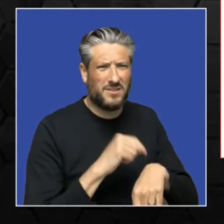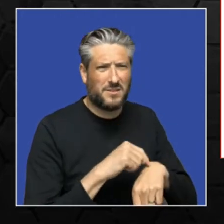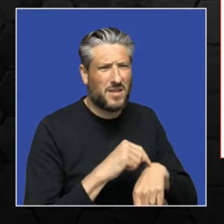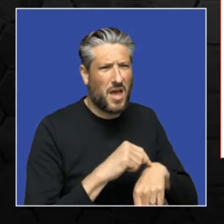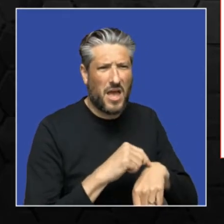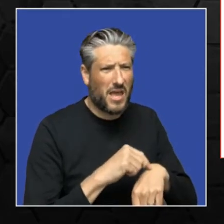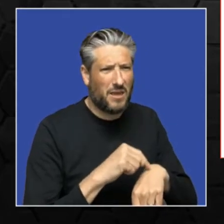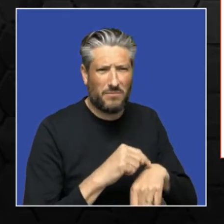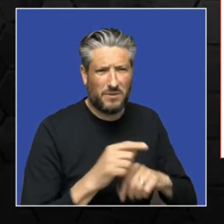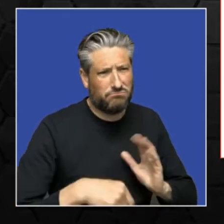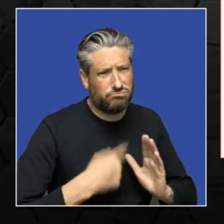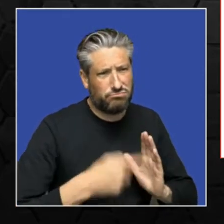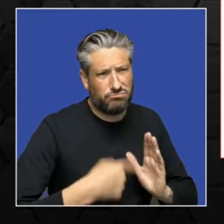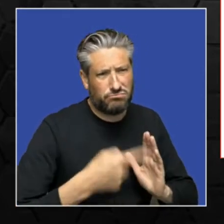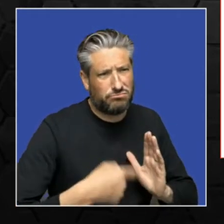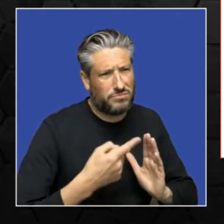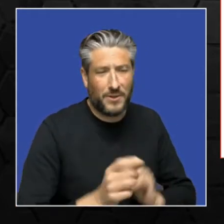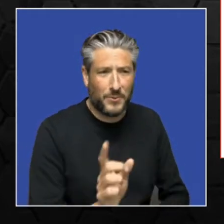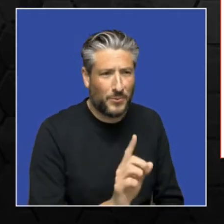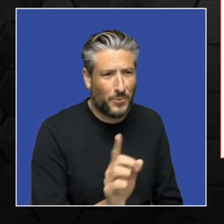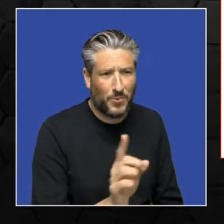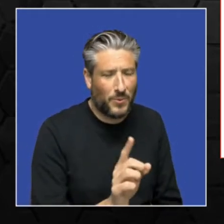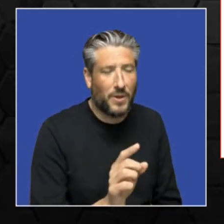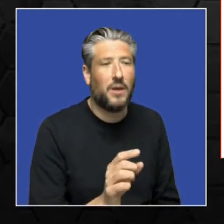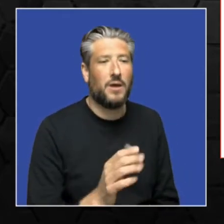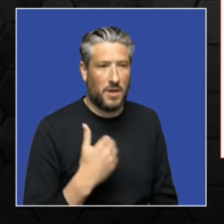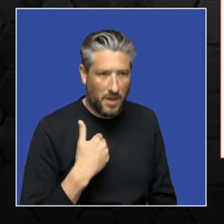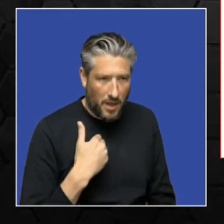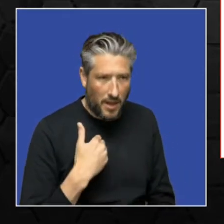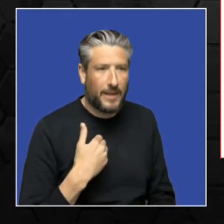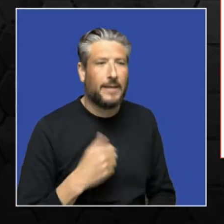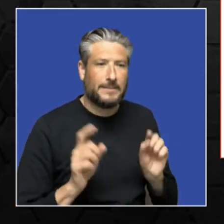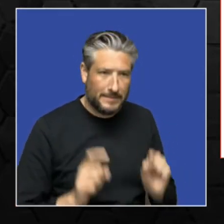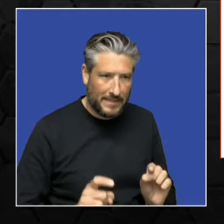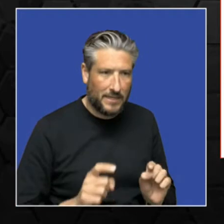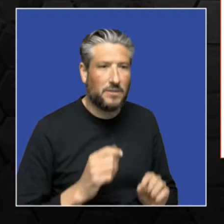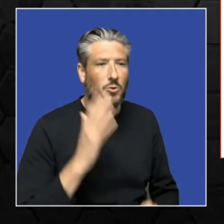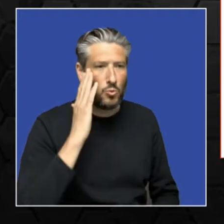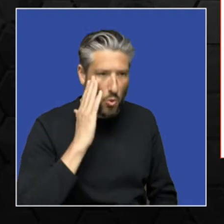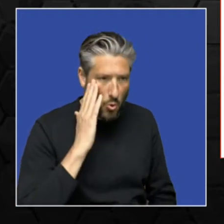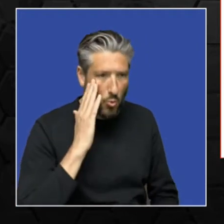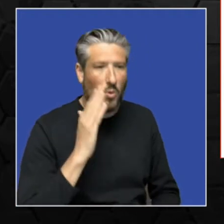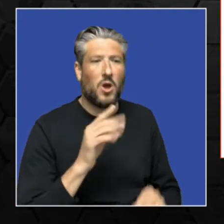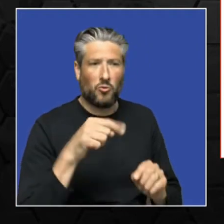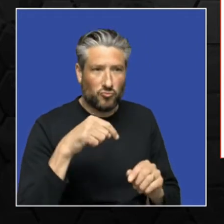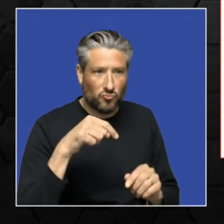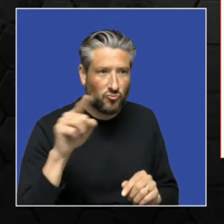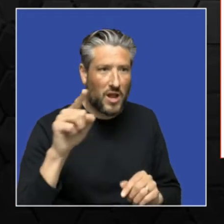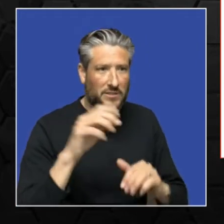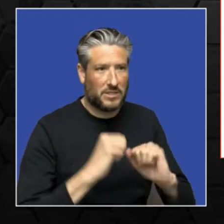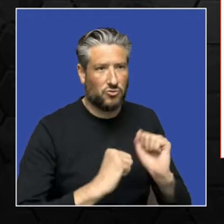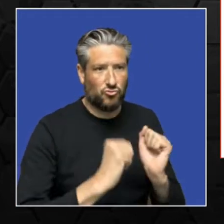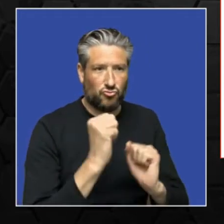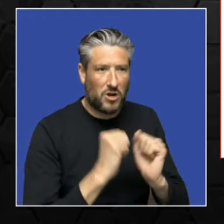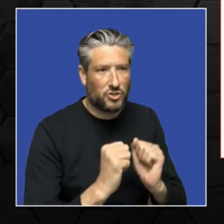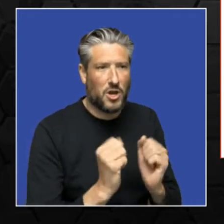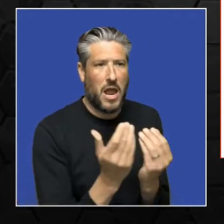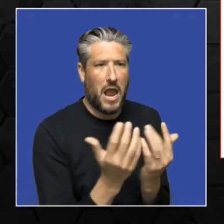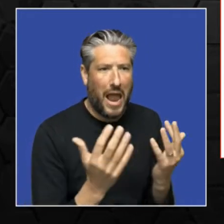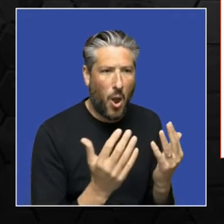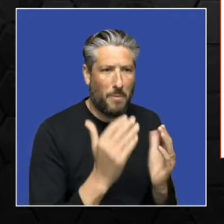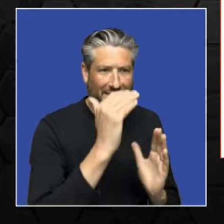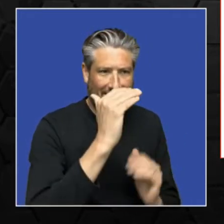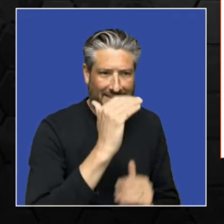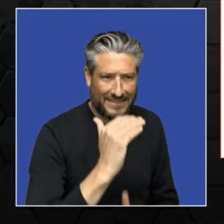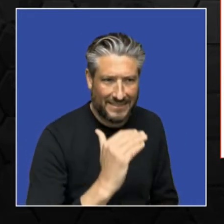or for a given data set, I need to know what the right configuration is, and I need a model that can tell me that. So